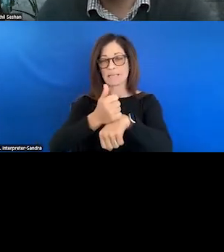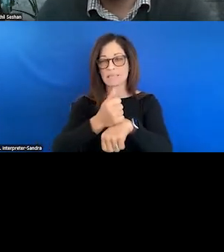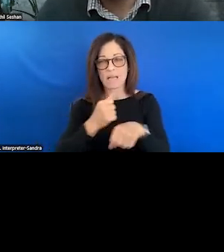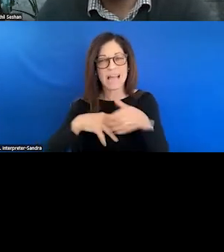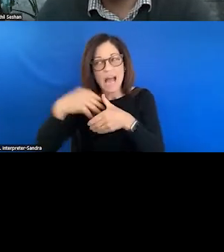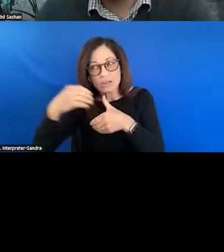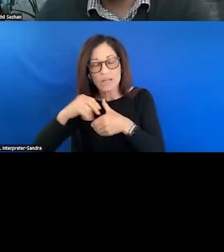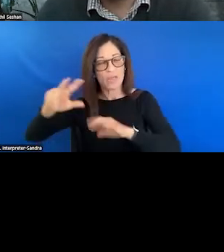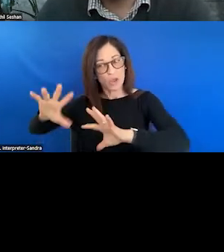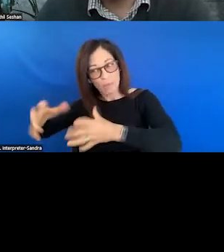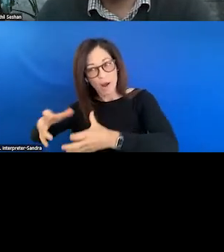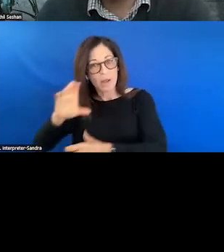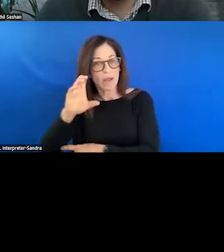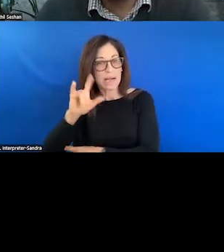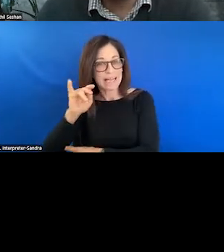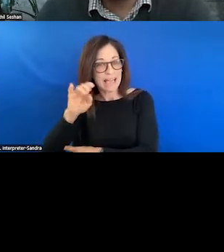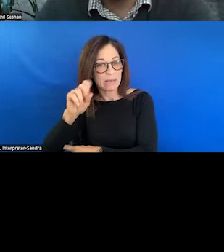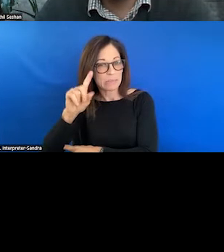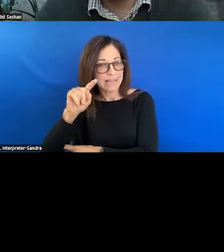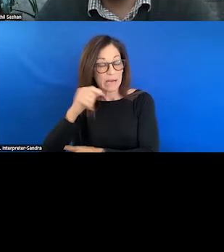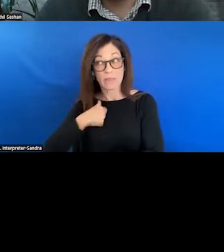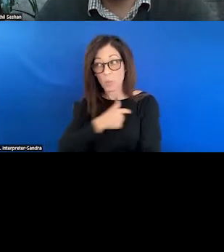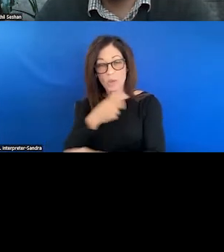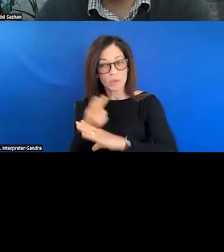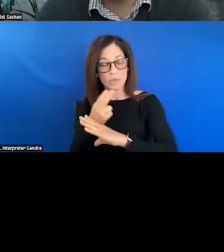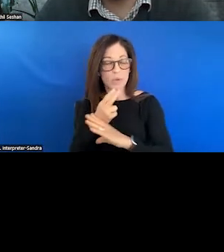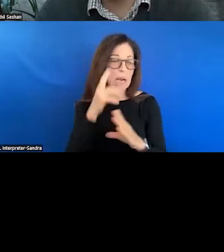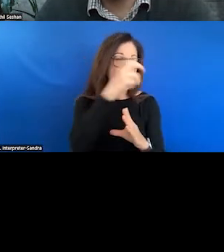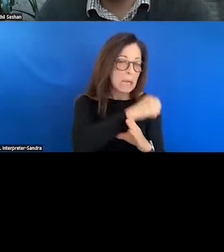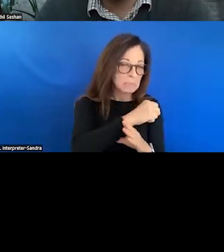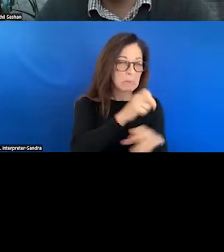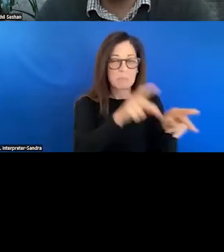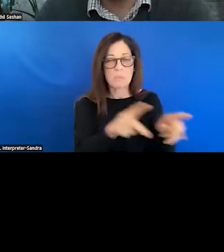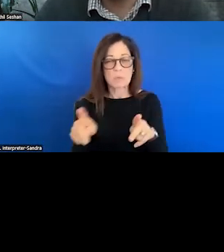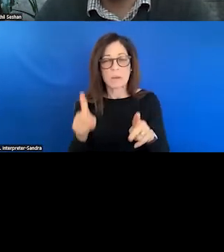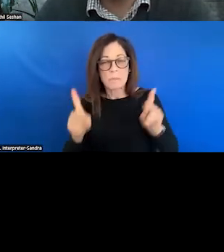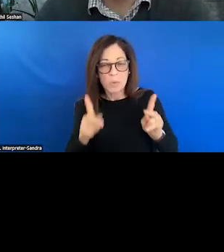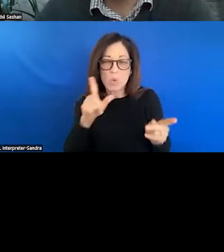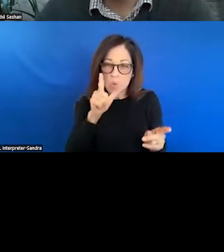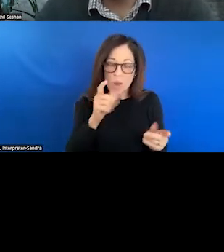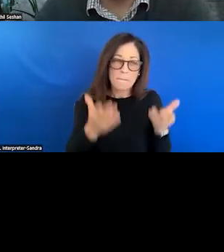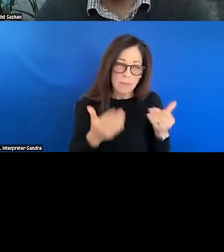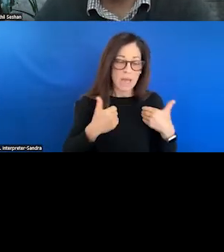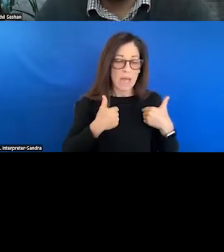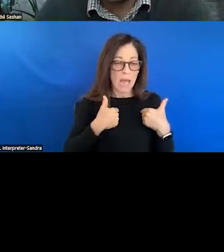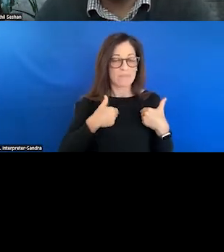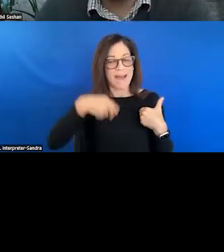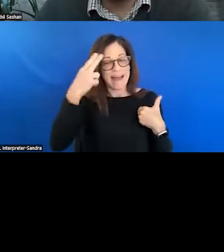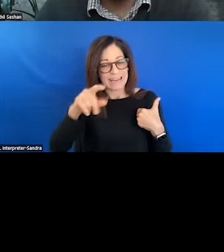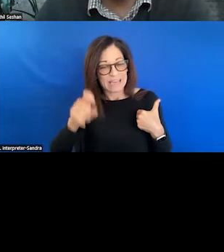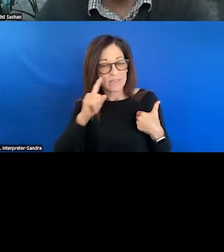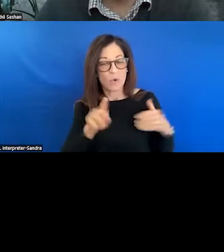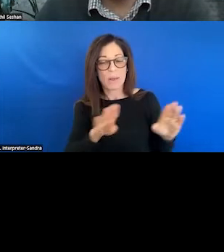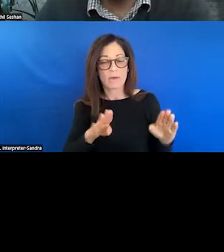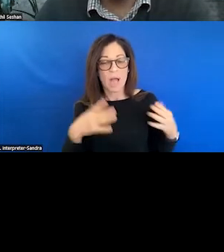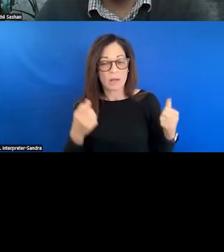third-party claims data where we use to estimate kind of the proportion who might have behavioral health high needs. So it's again directional,